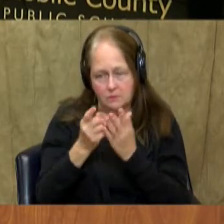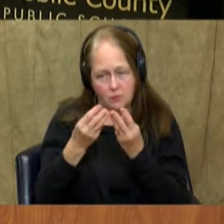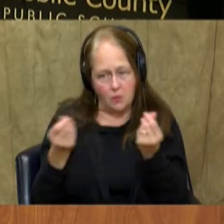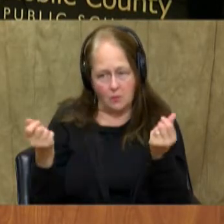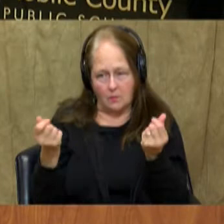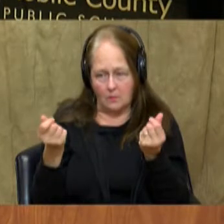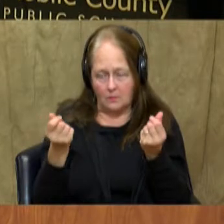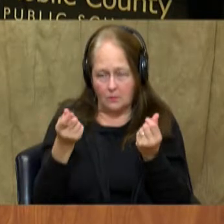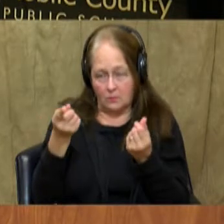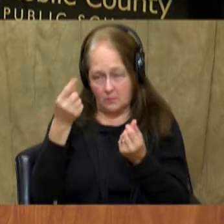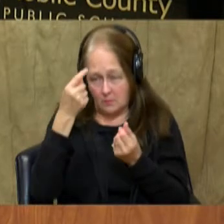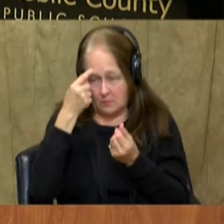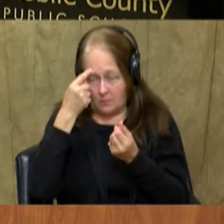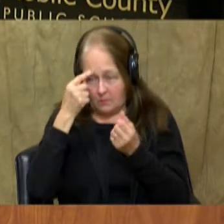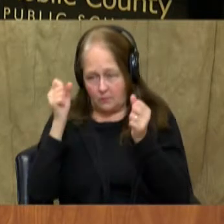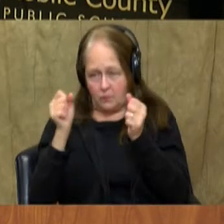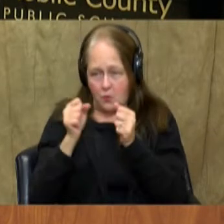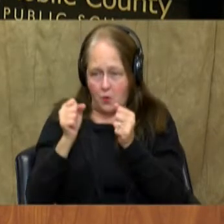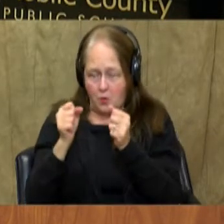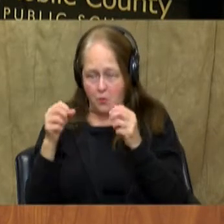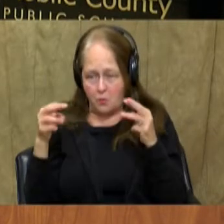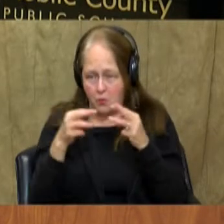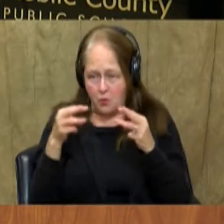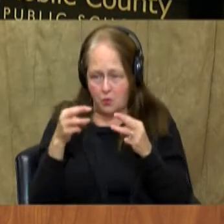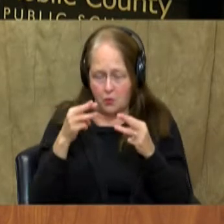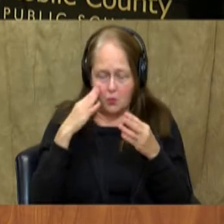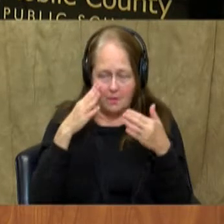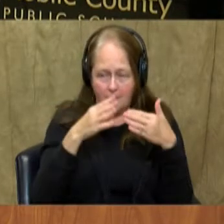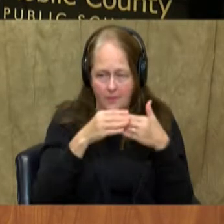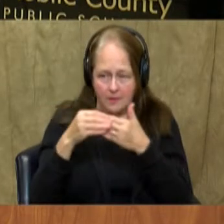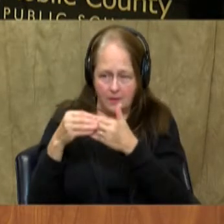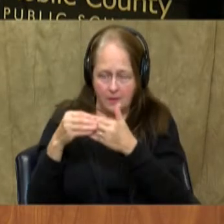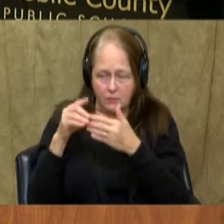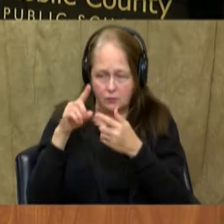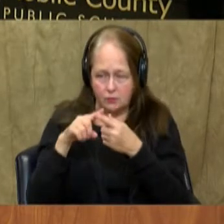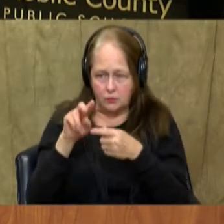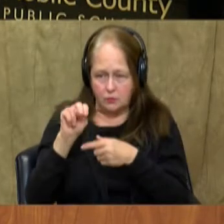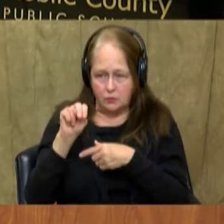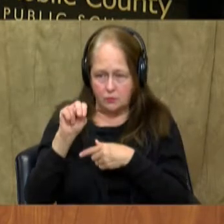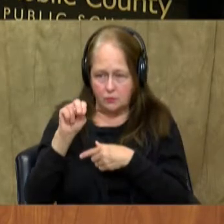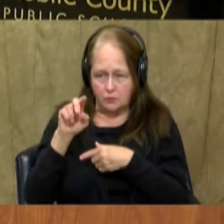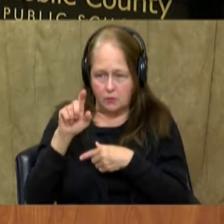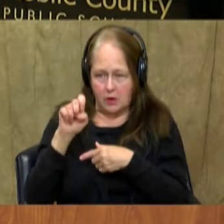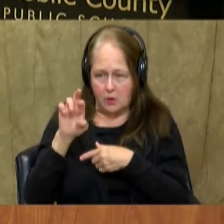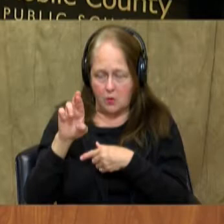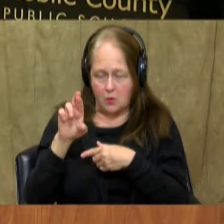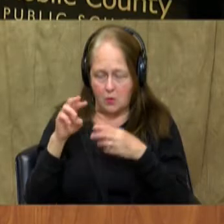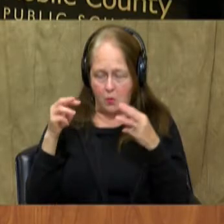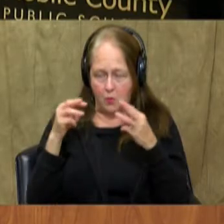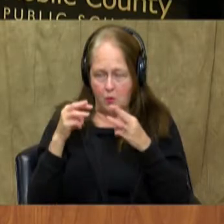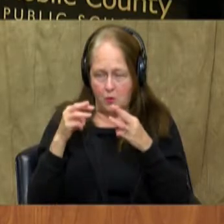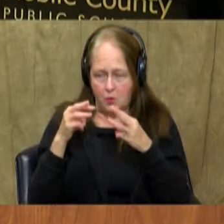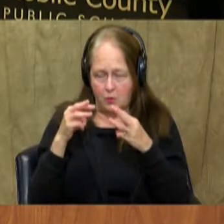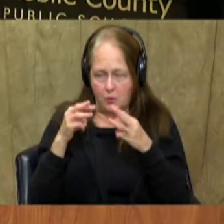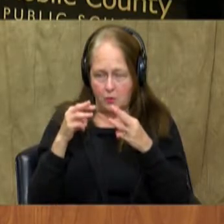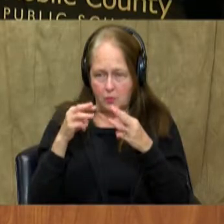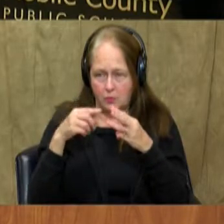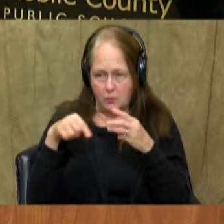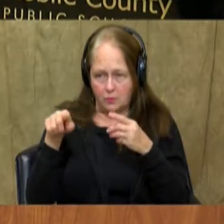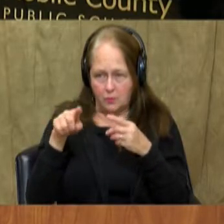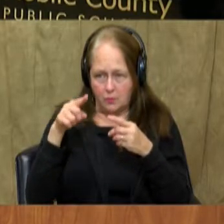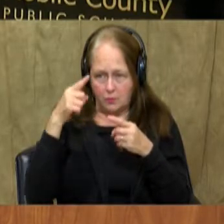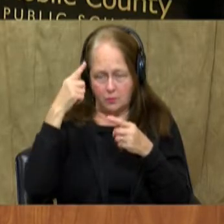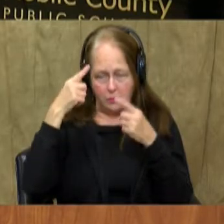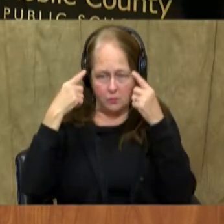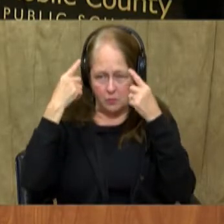Do you think Cold War tensions will lead to a nuclear war? I'll give you a second for your dendrites to start